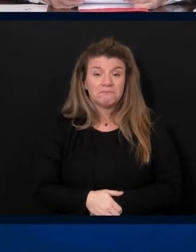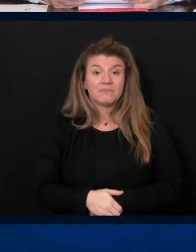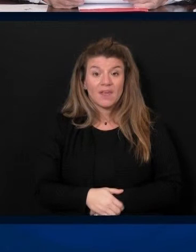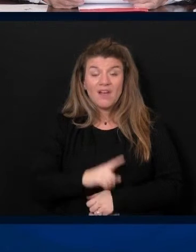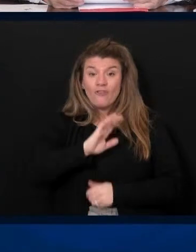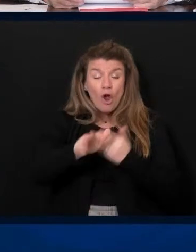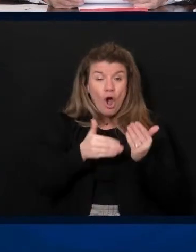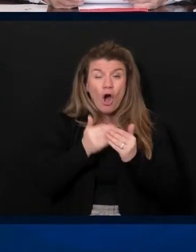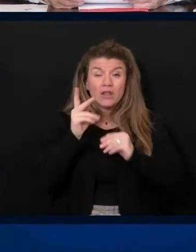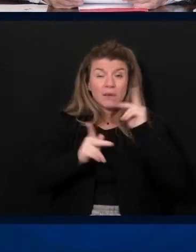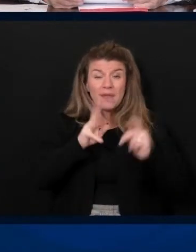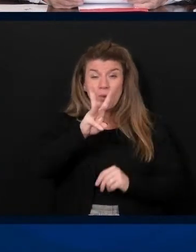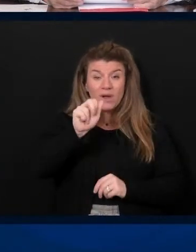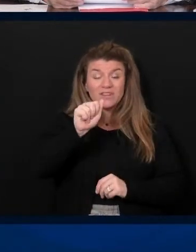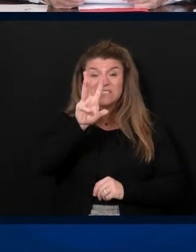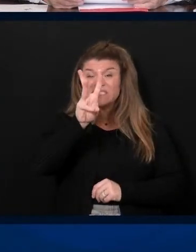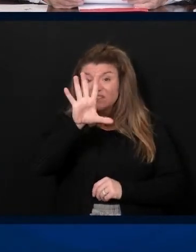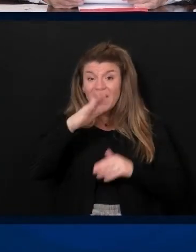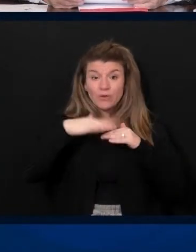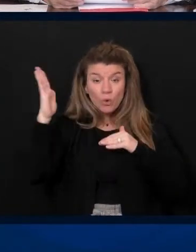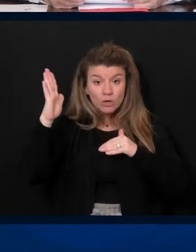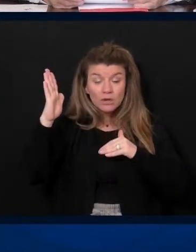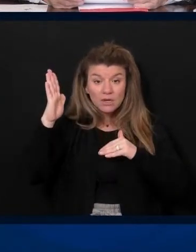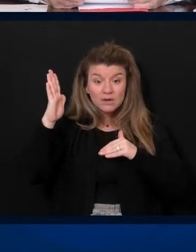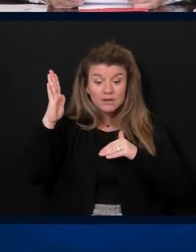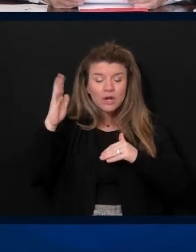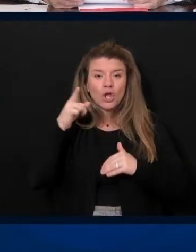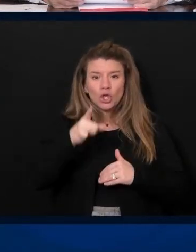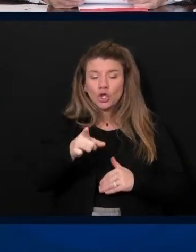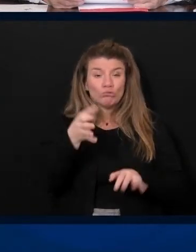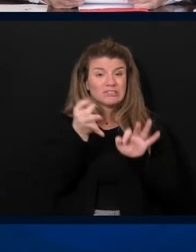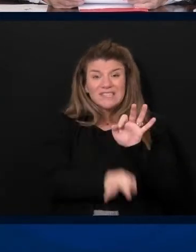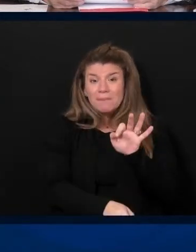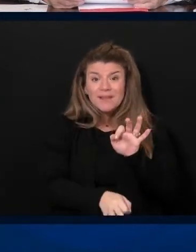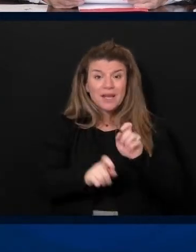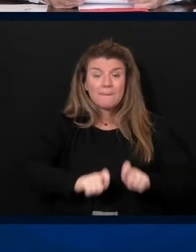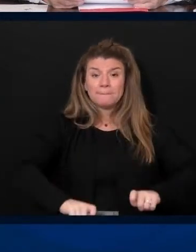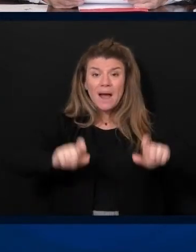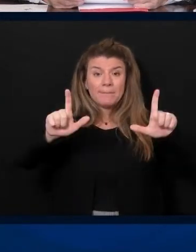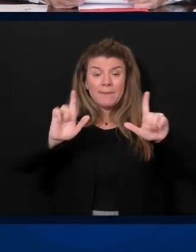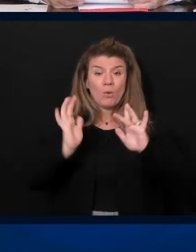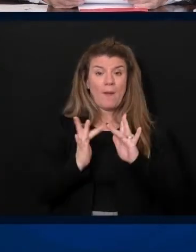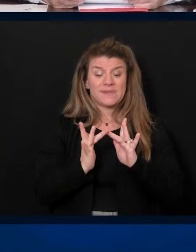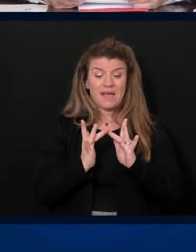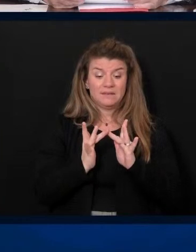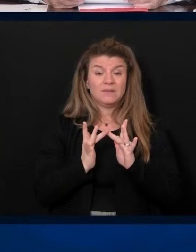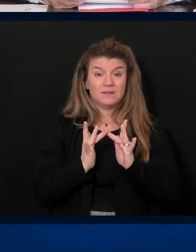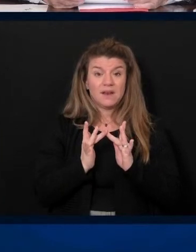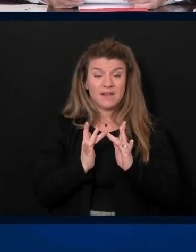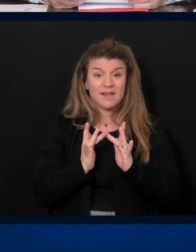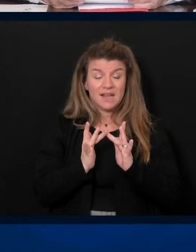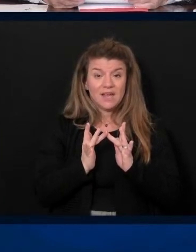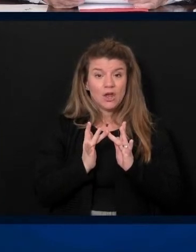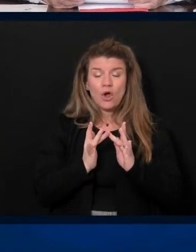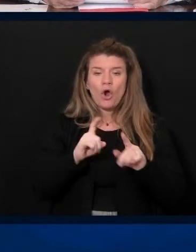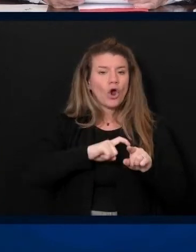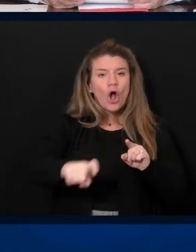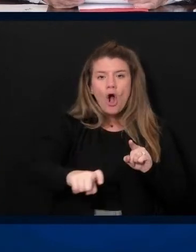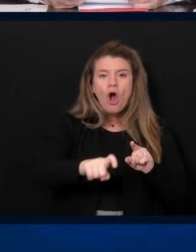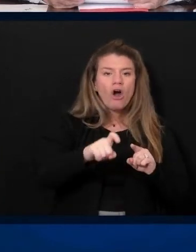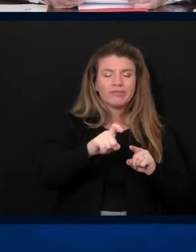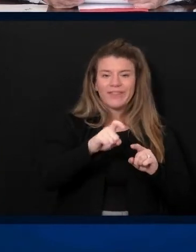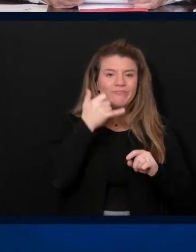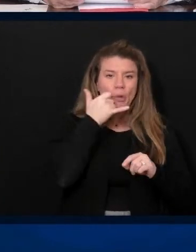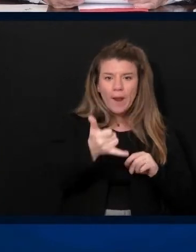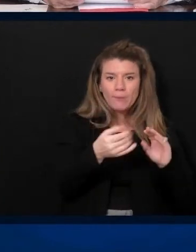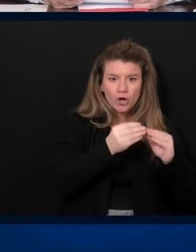all West Virginians 65 and older, you will simply go to the COVID website or call the hotline to